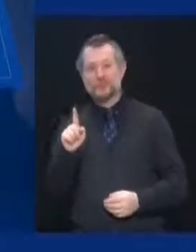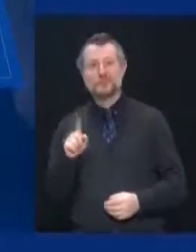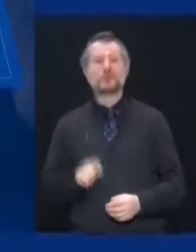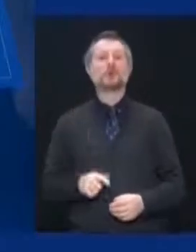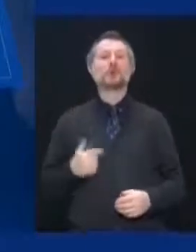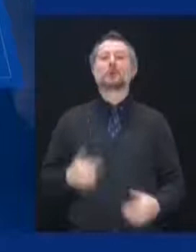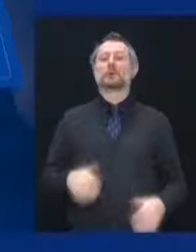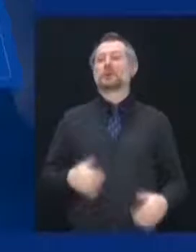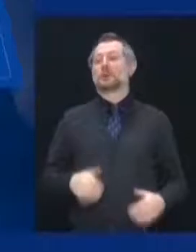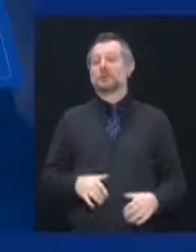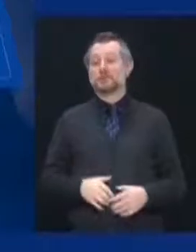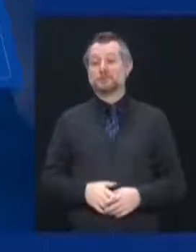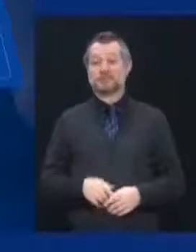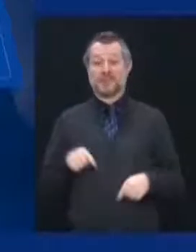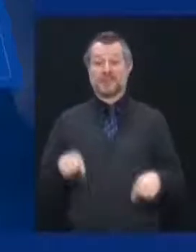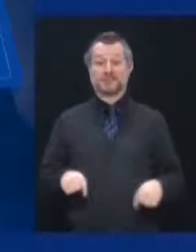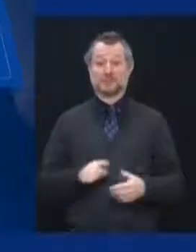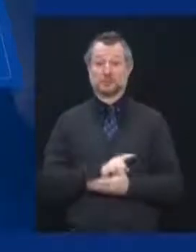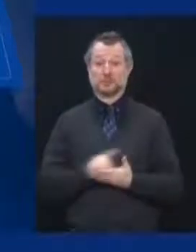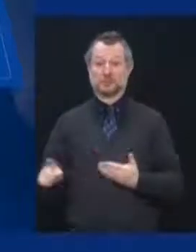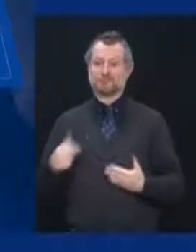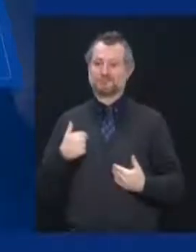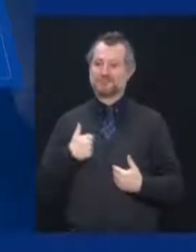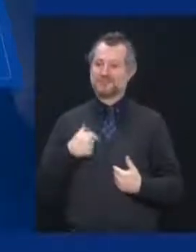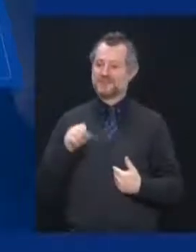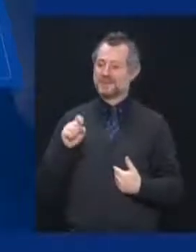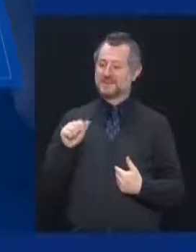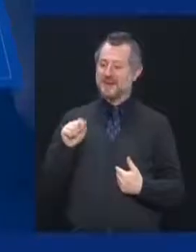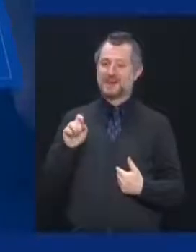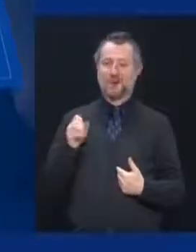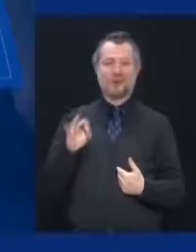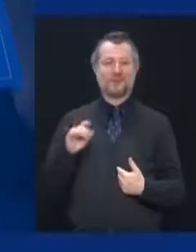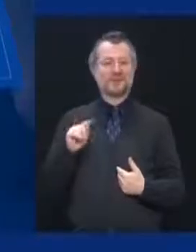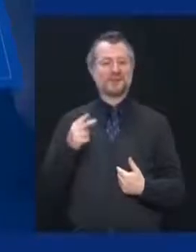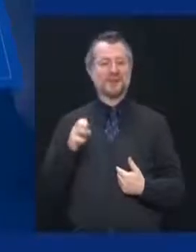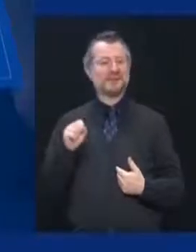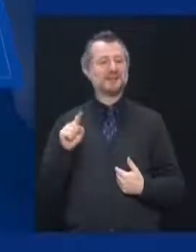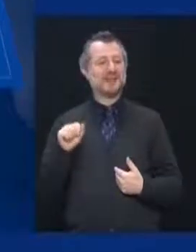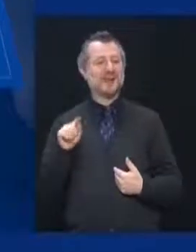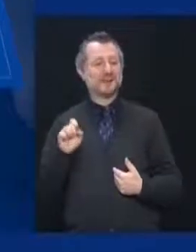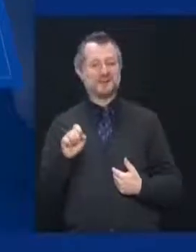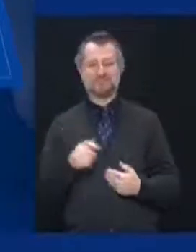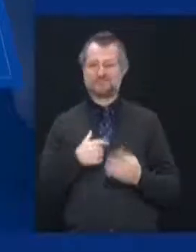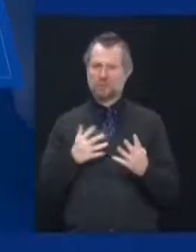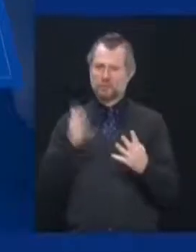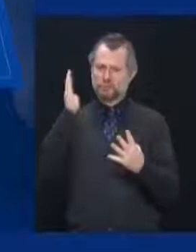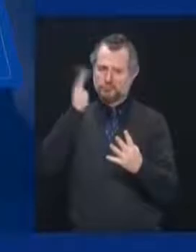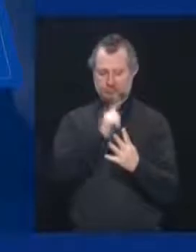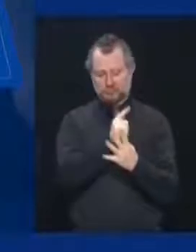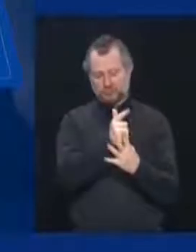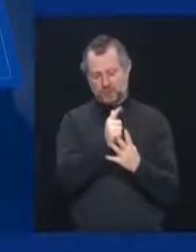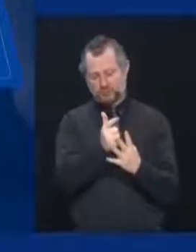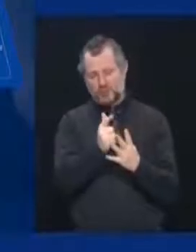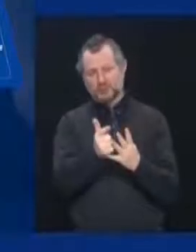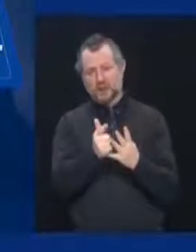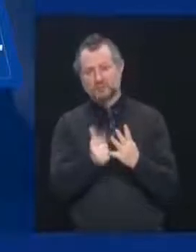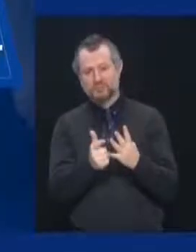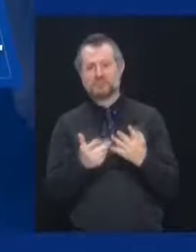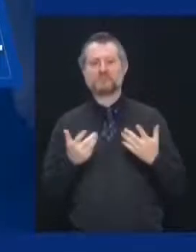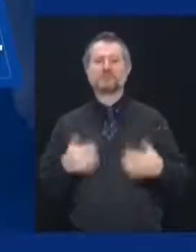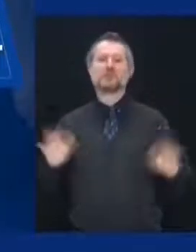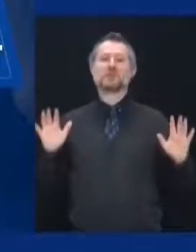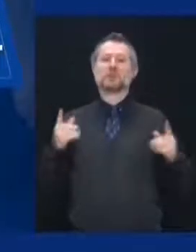We did the State of the State this week, 4 presentations, which was unusual, but this is an unusual